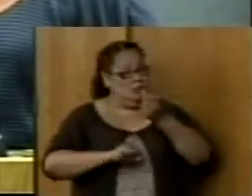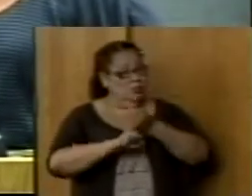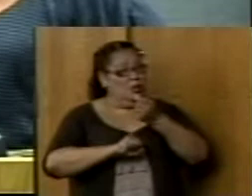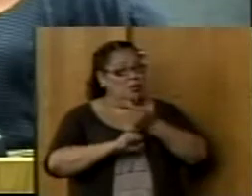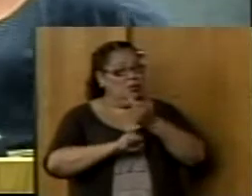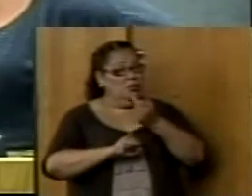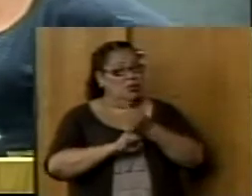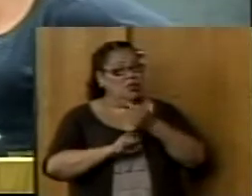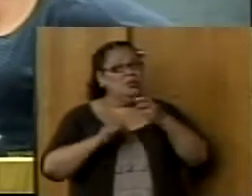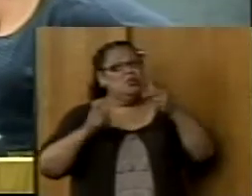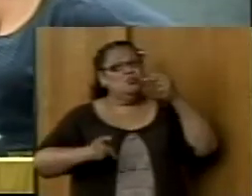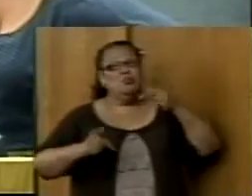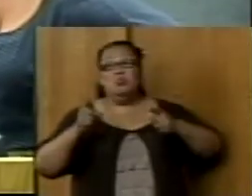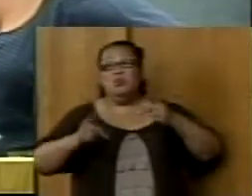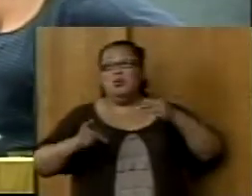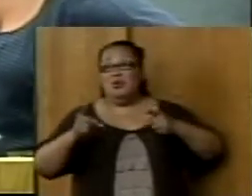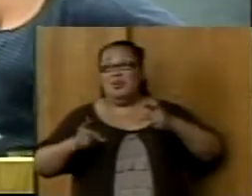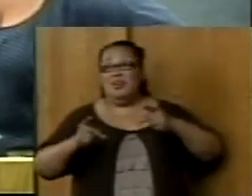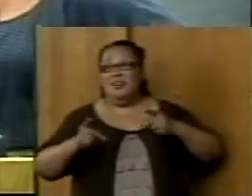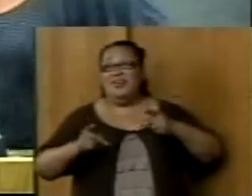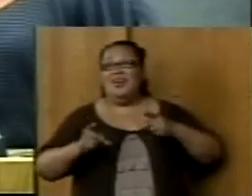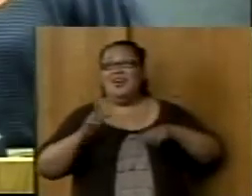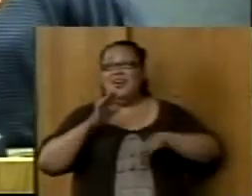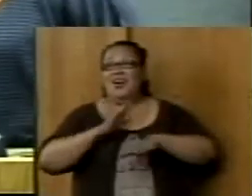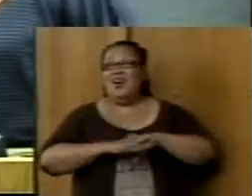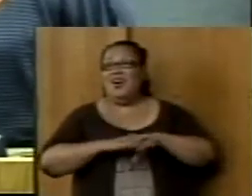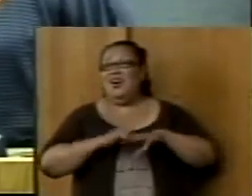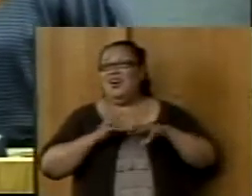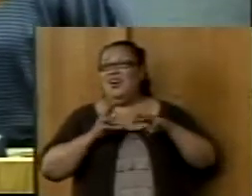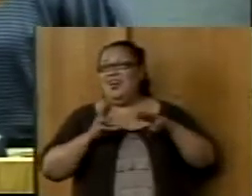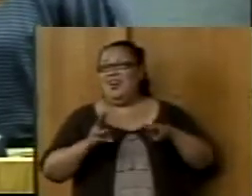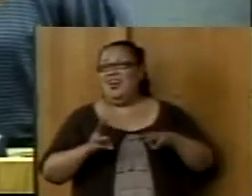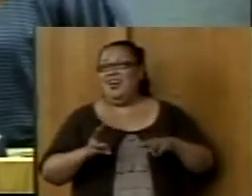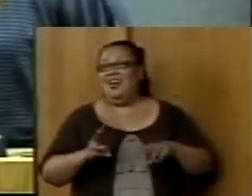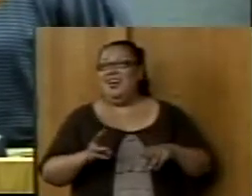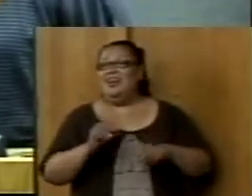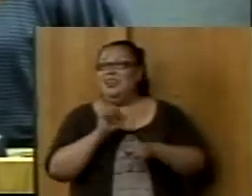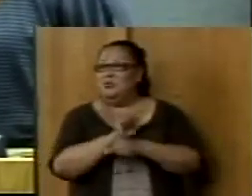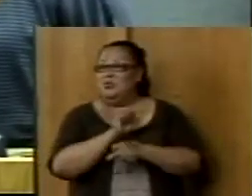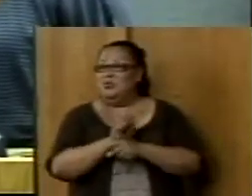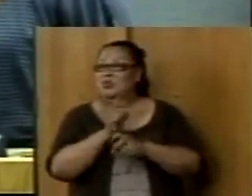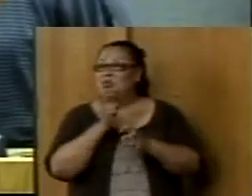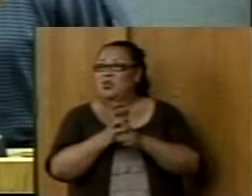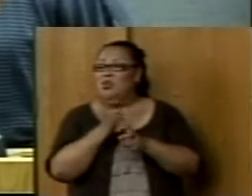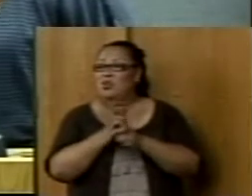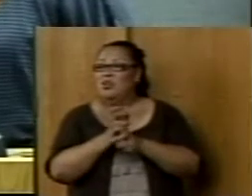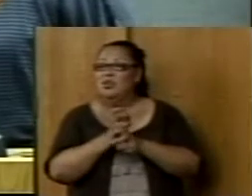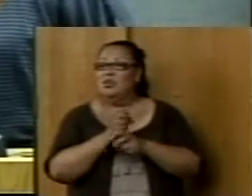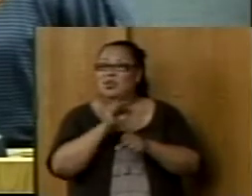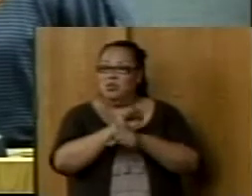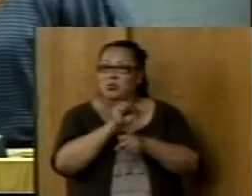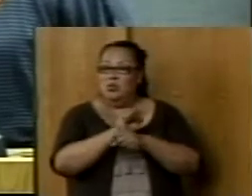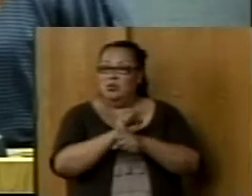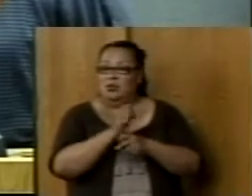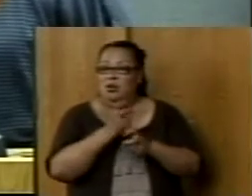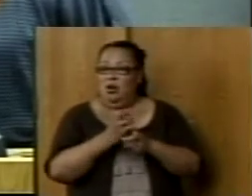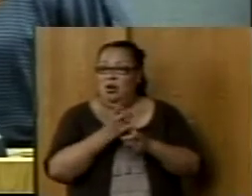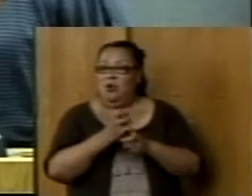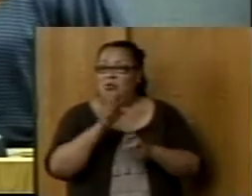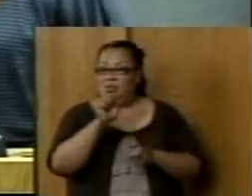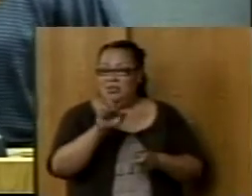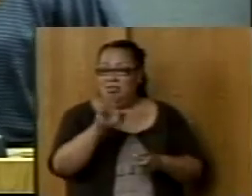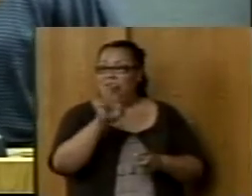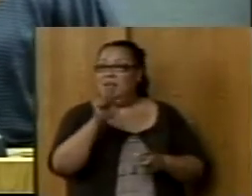sponsor is probably on his way. I know that he has worked so hard with Sergio as well as with his